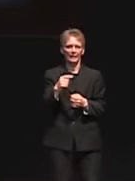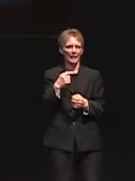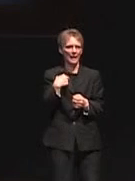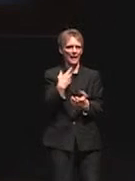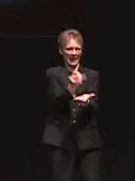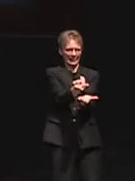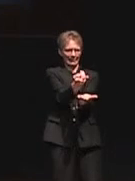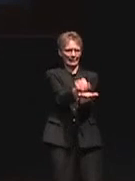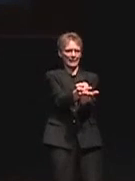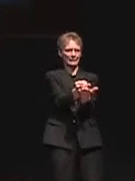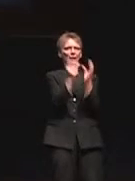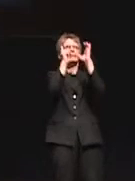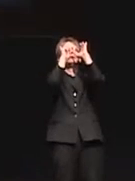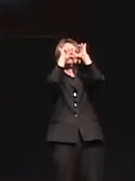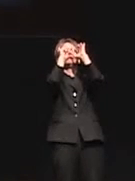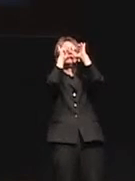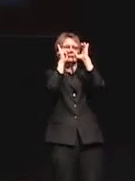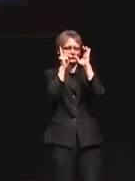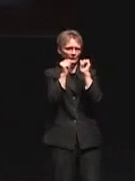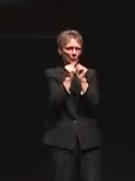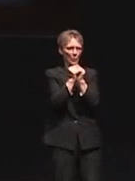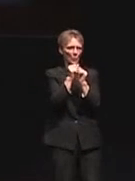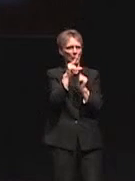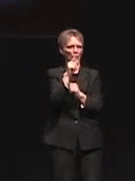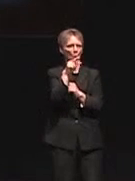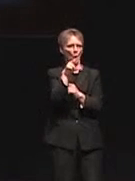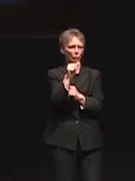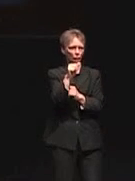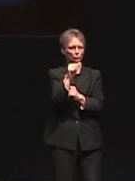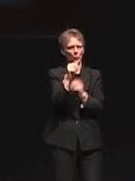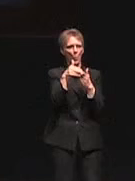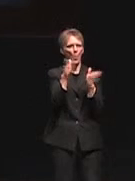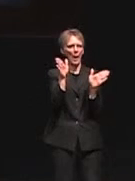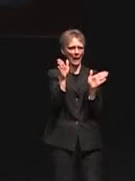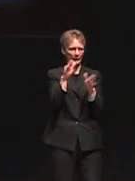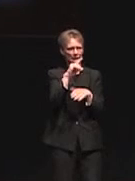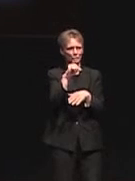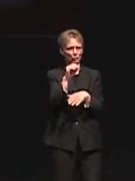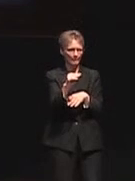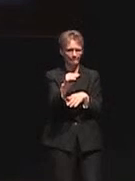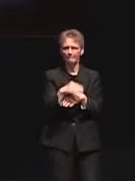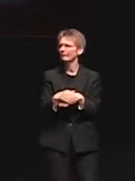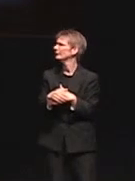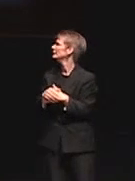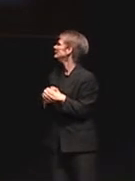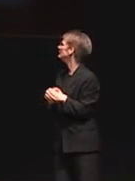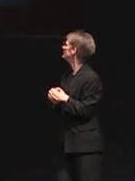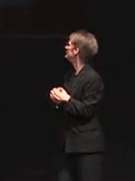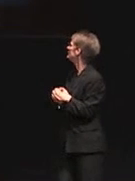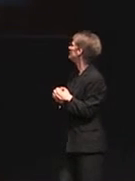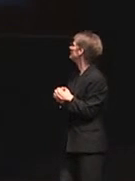back, and I got this with an ultra-wide zoom lens. So I'm on the bottom floor, and you see 1, 2, there are